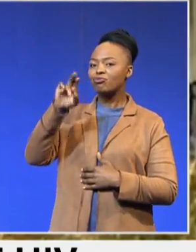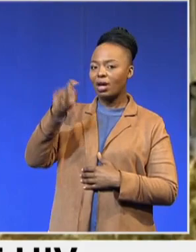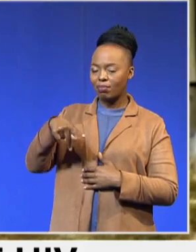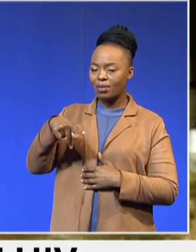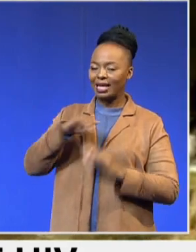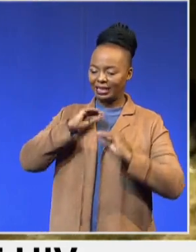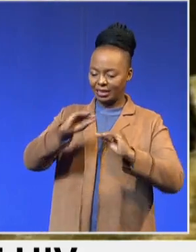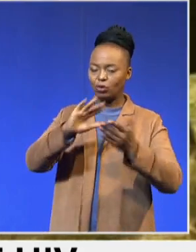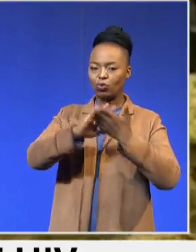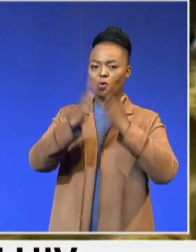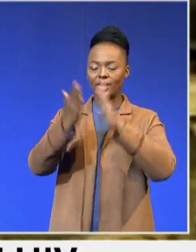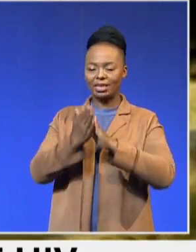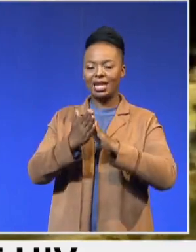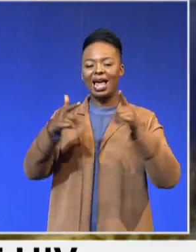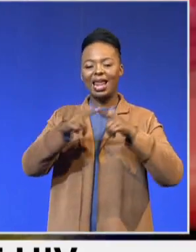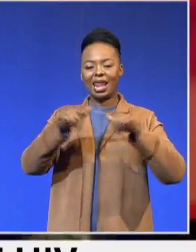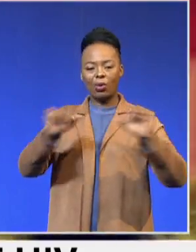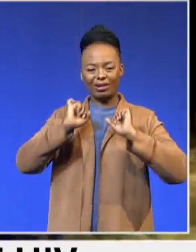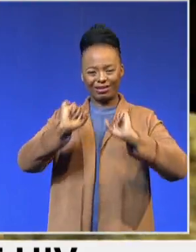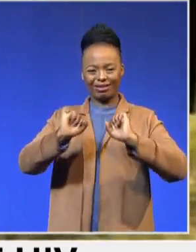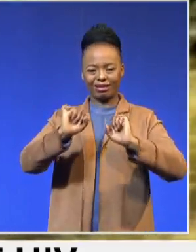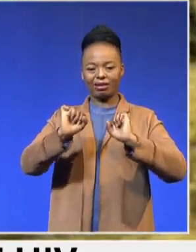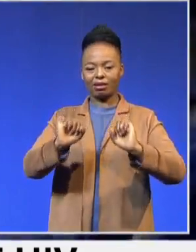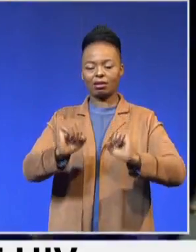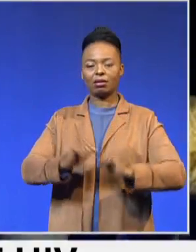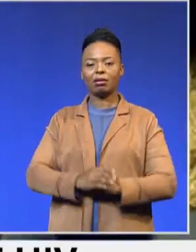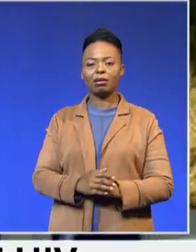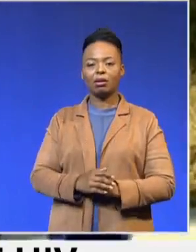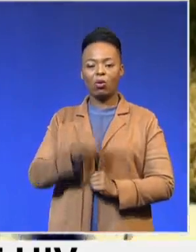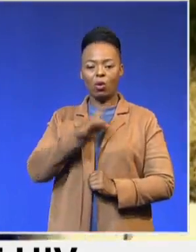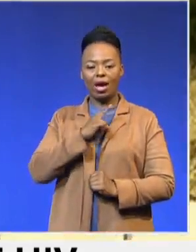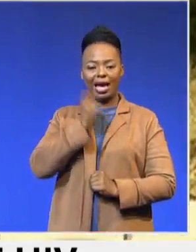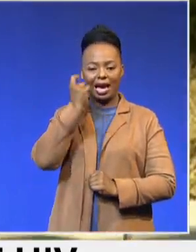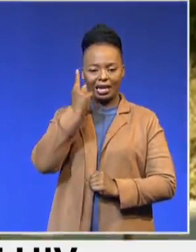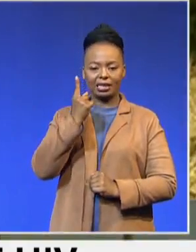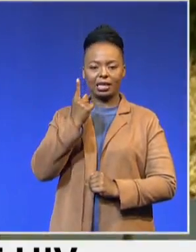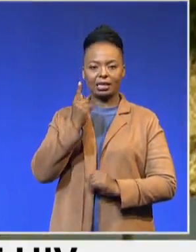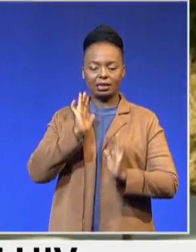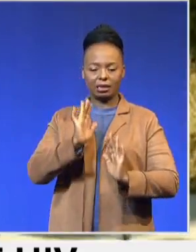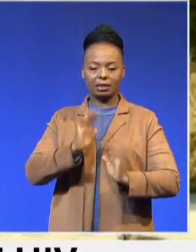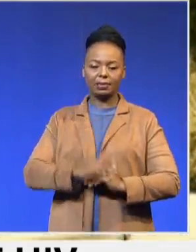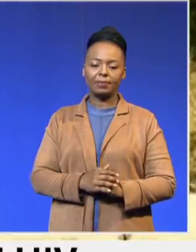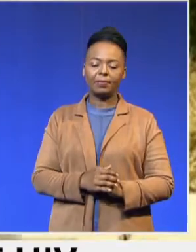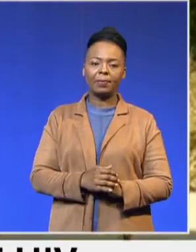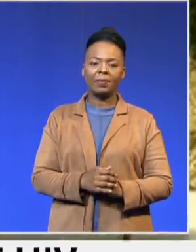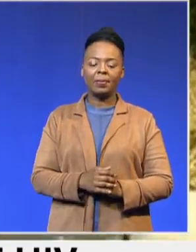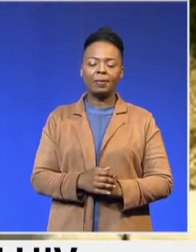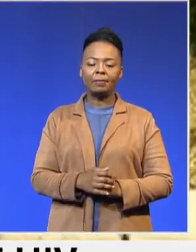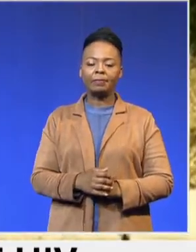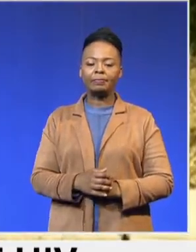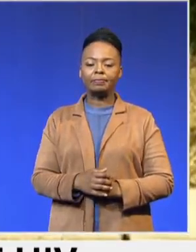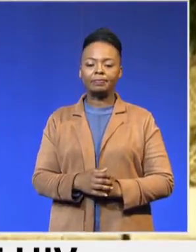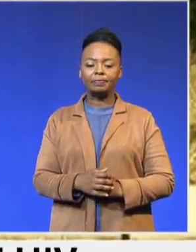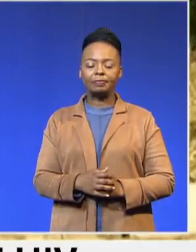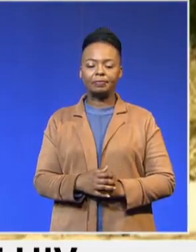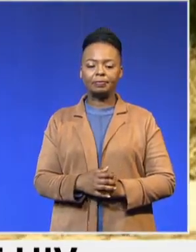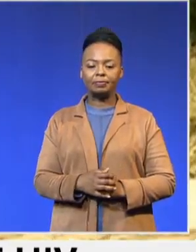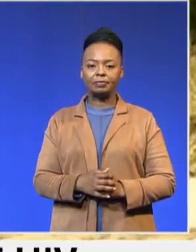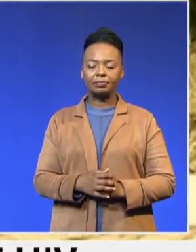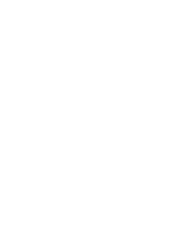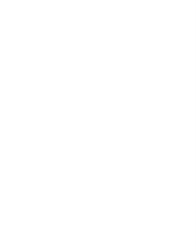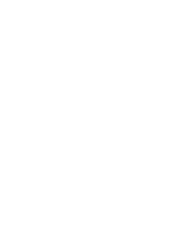in the language that they understand. Kagiso Kipopele, SABC News, Mahikeng.